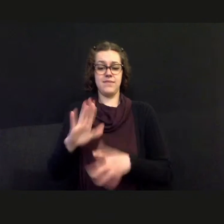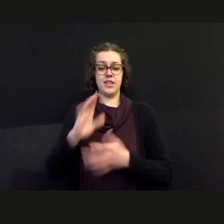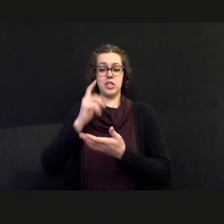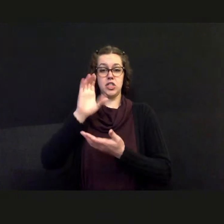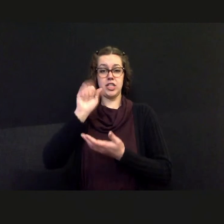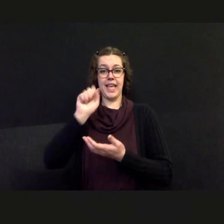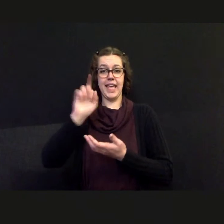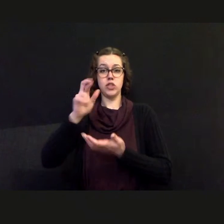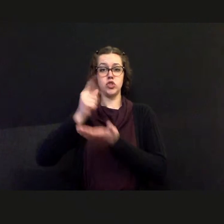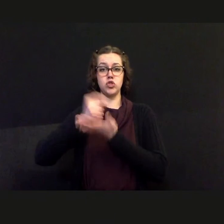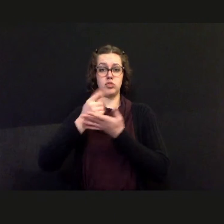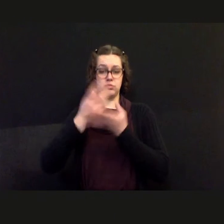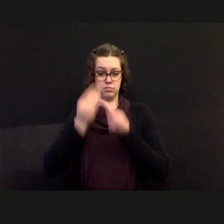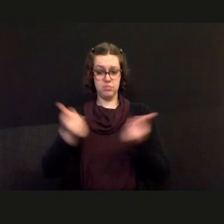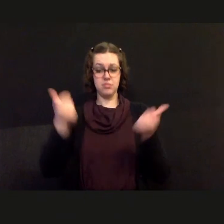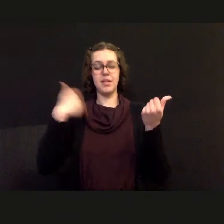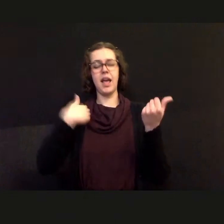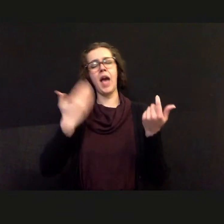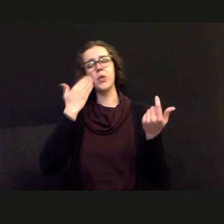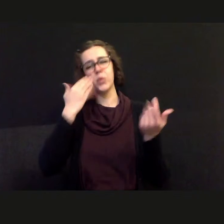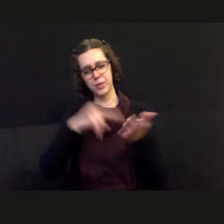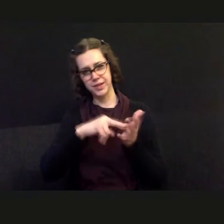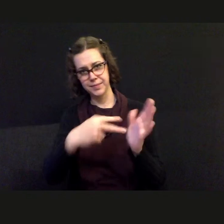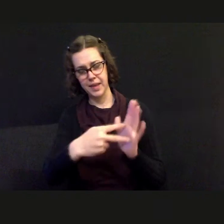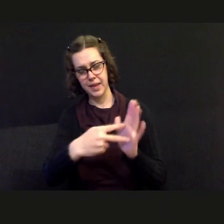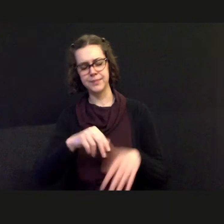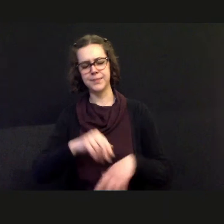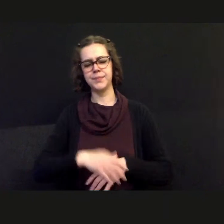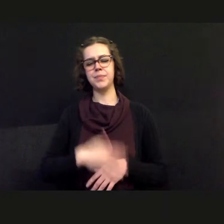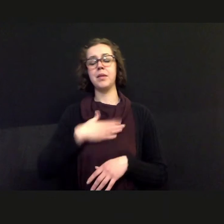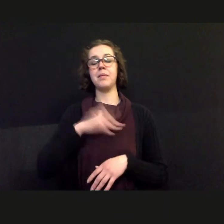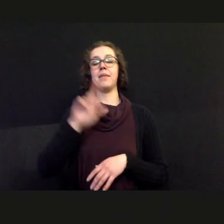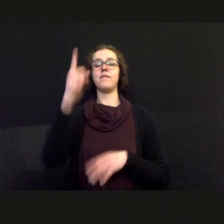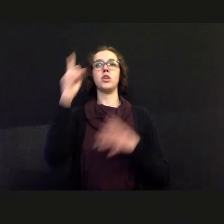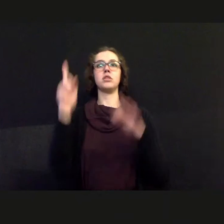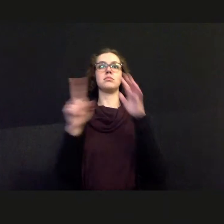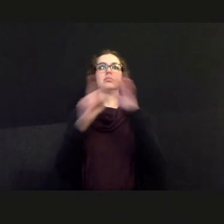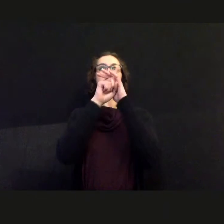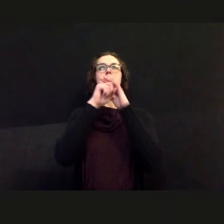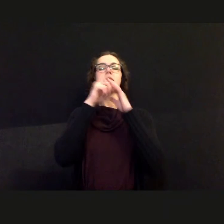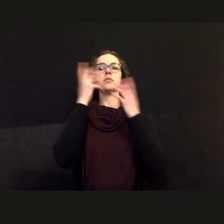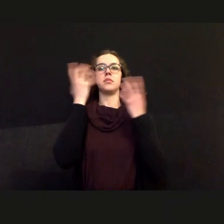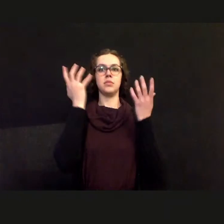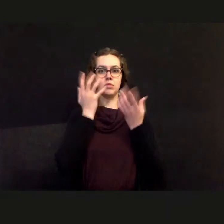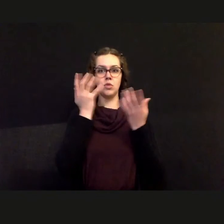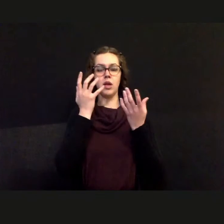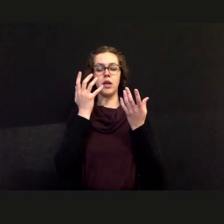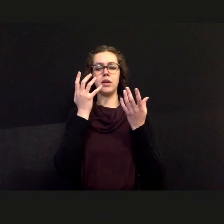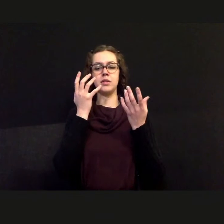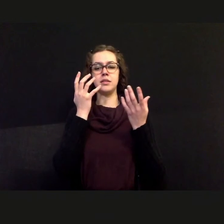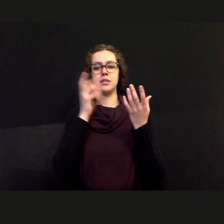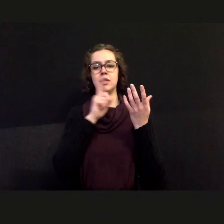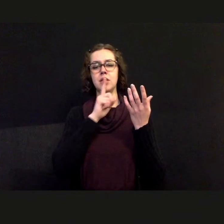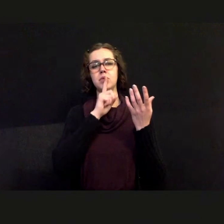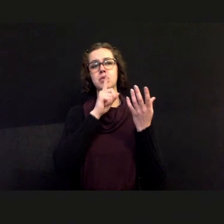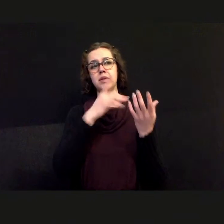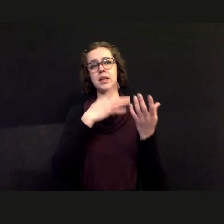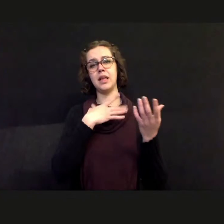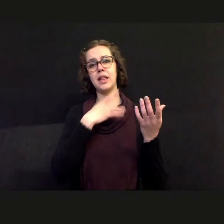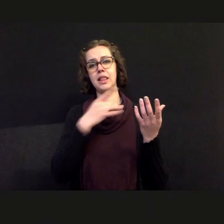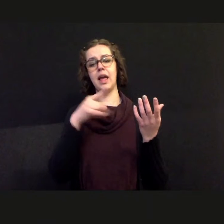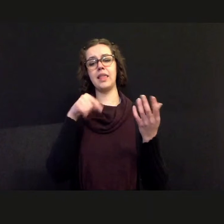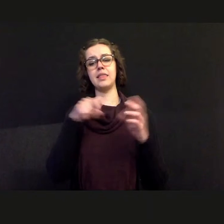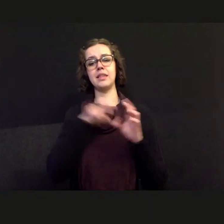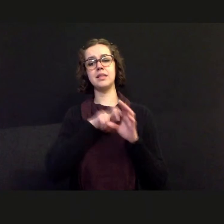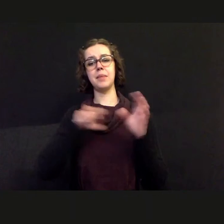And then my first thought was, I would really like it if we could do this panel in honor